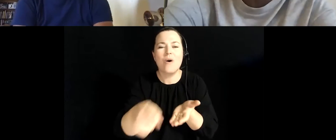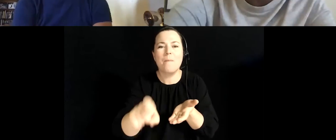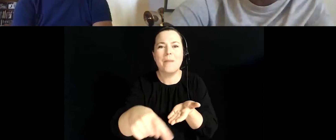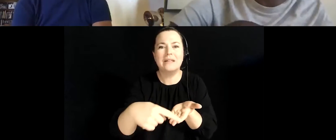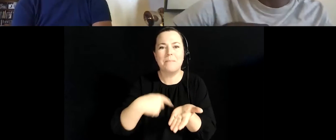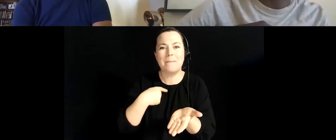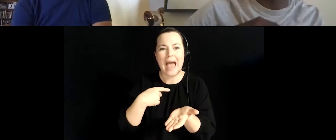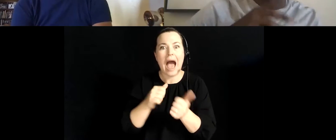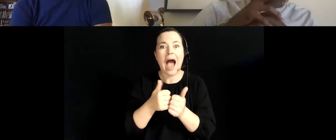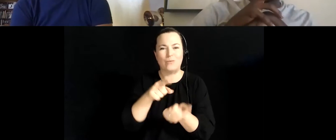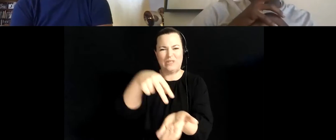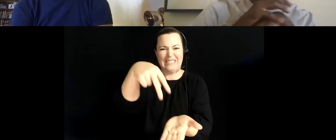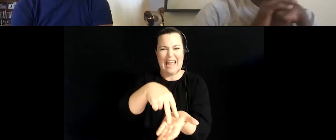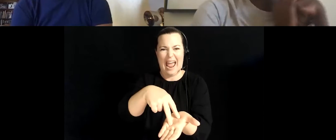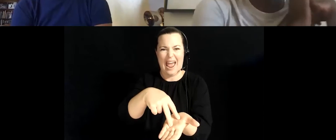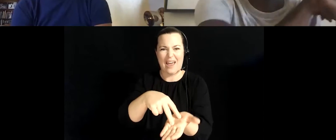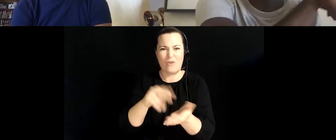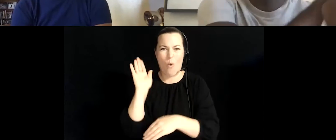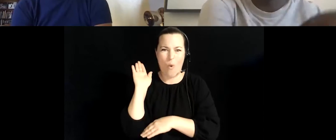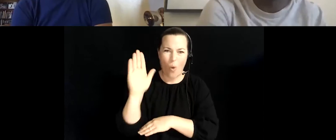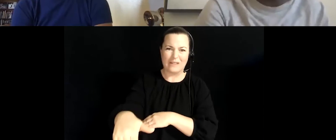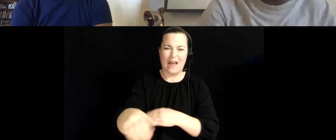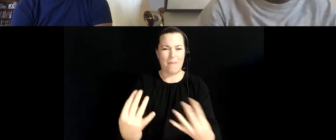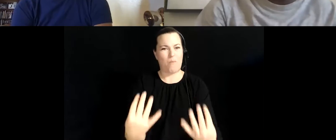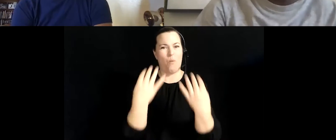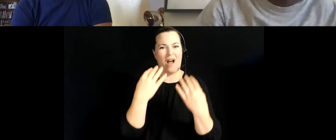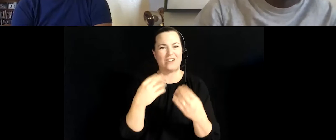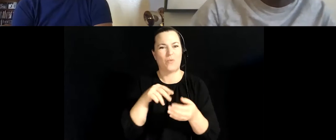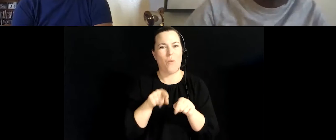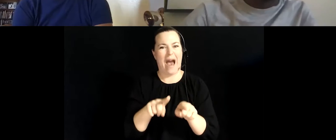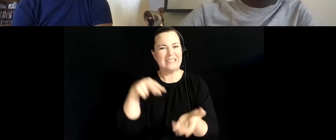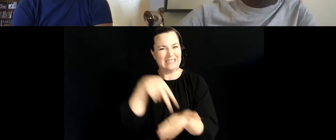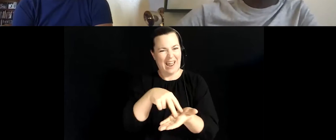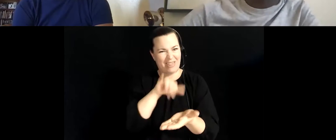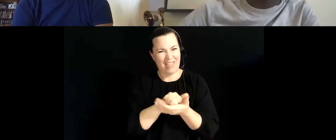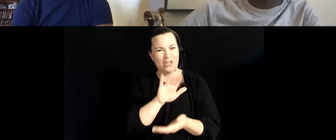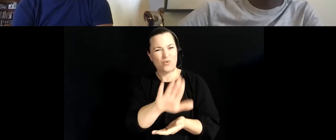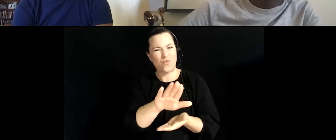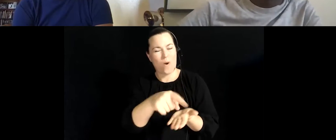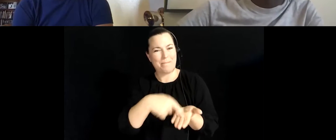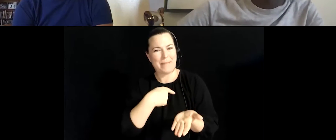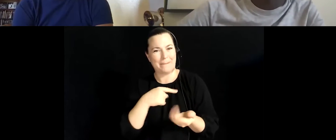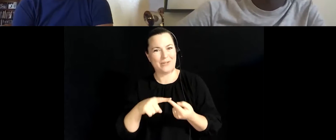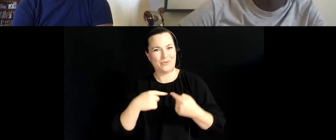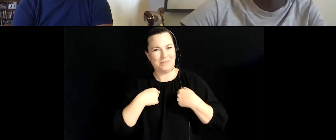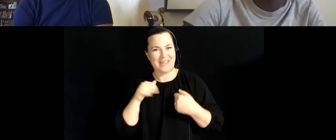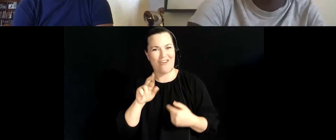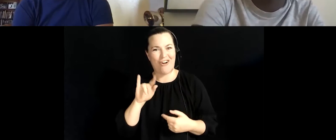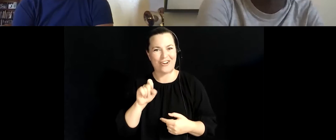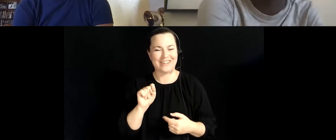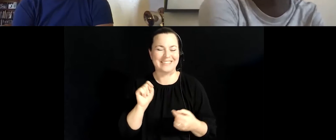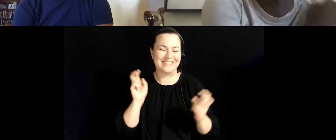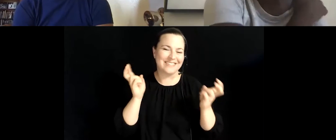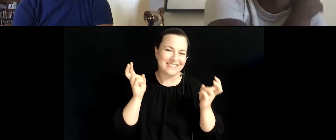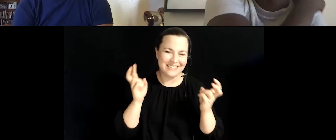marathoning standing and commitment to standing to view this work.